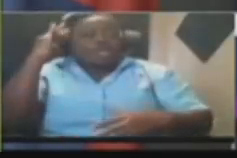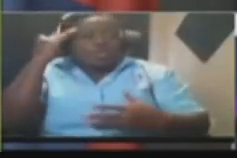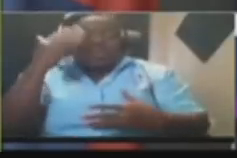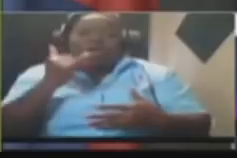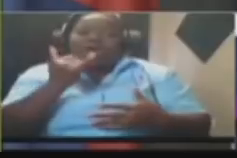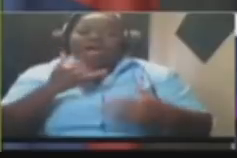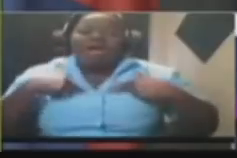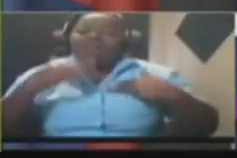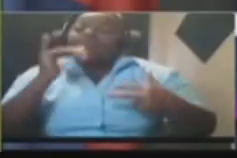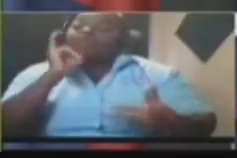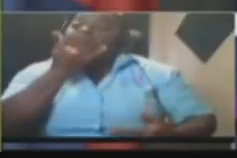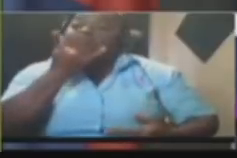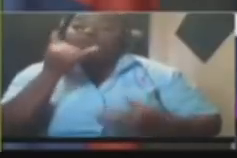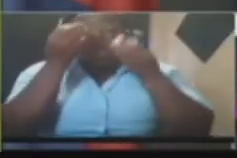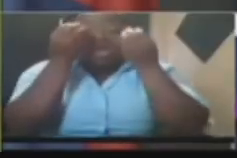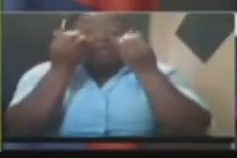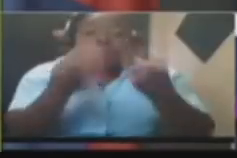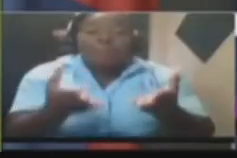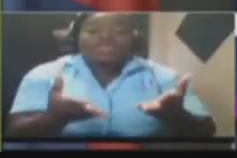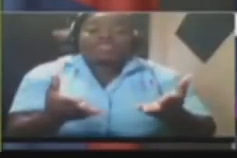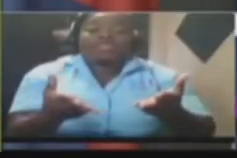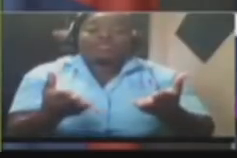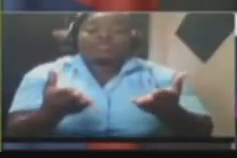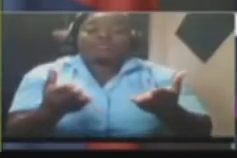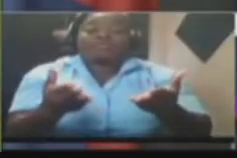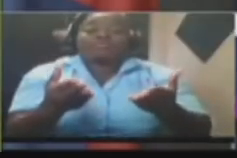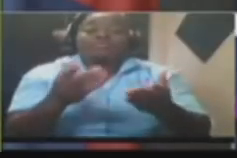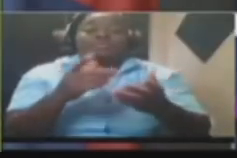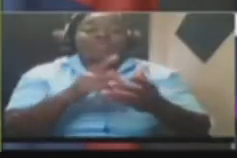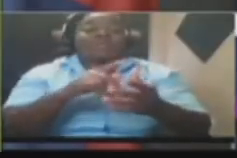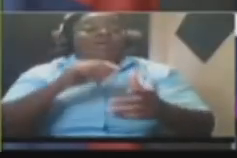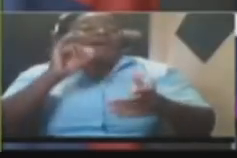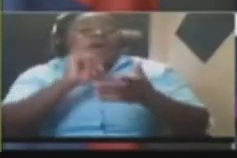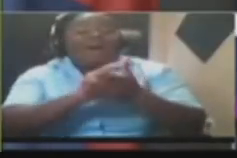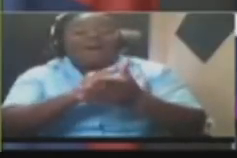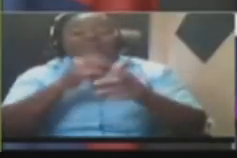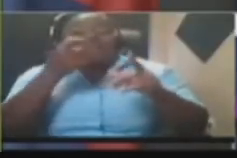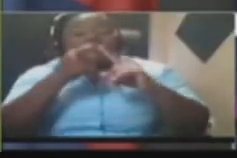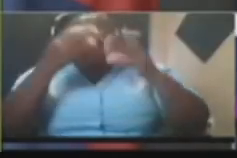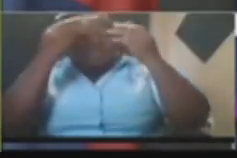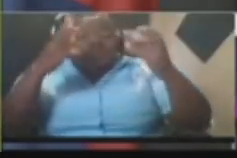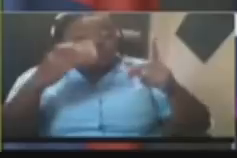sources other than the health department that you pay for.